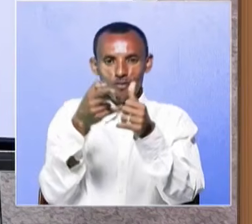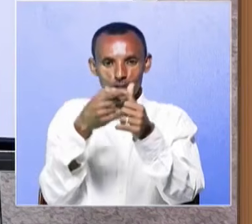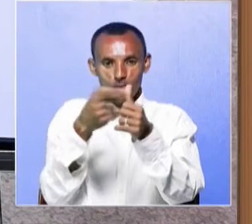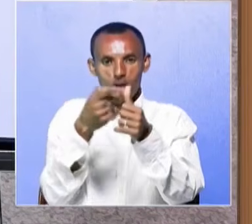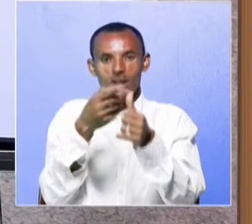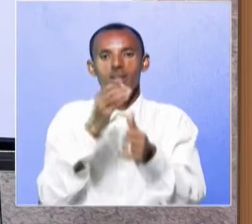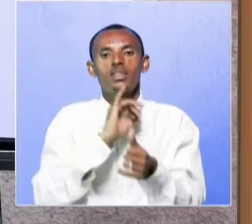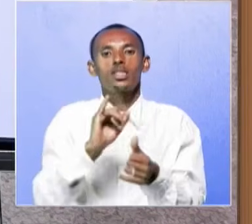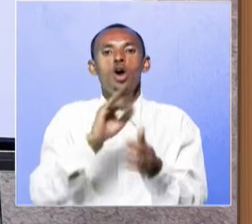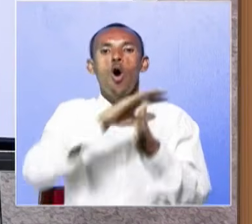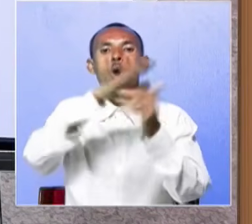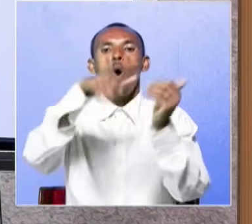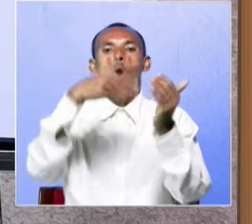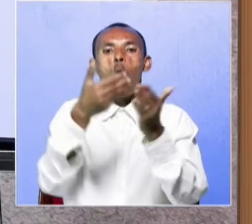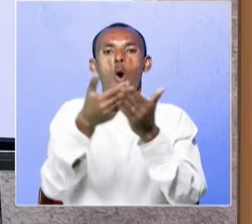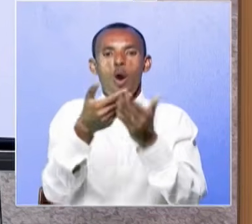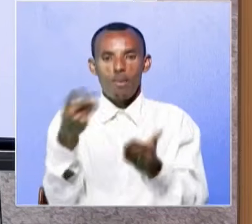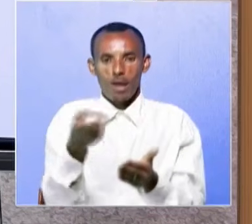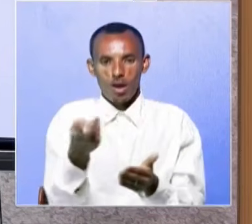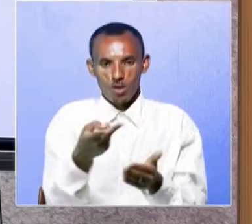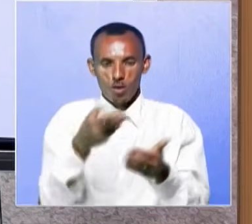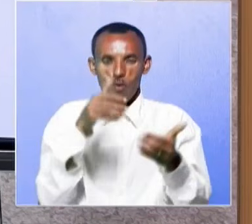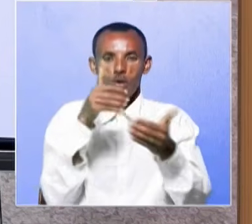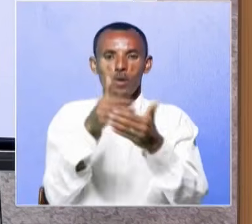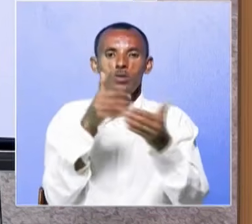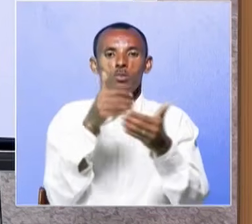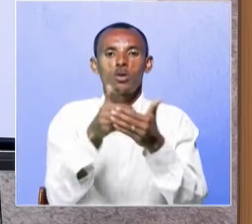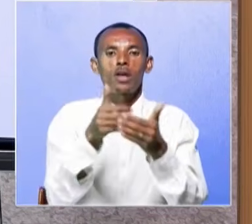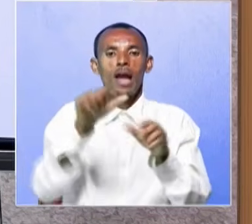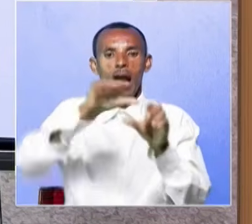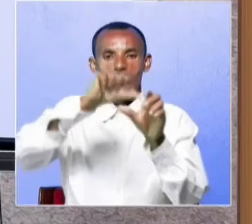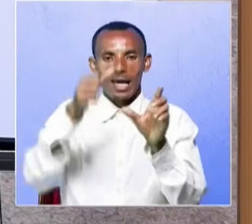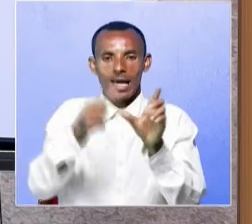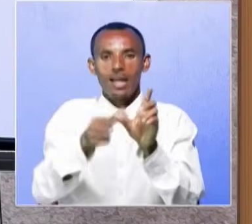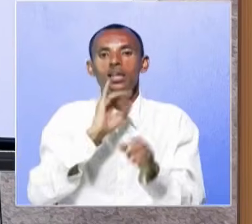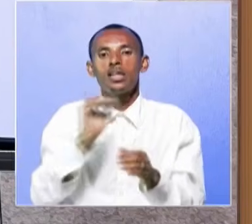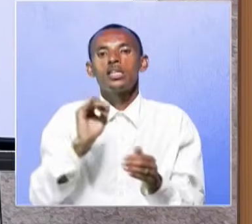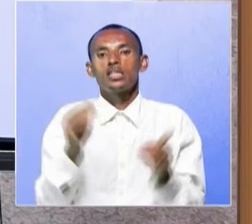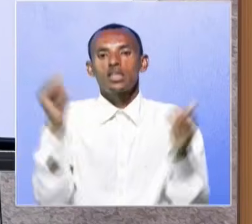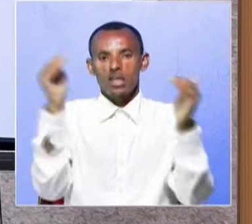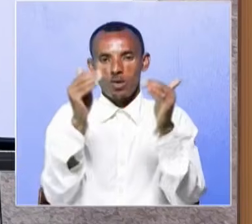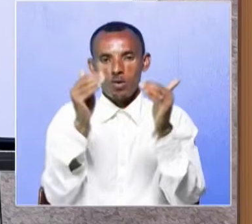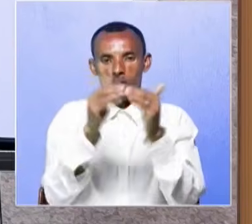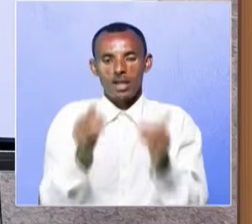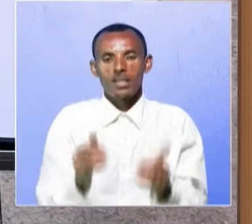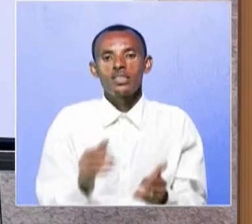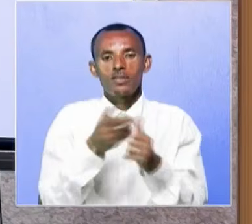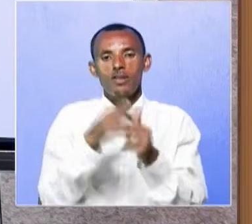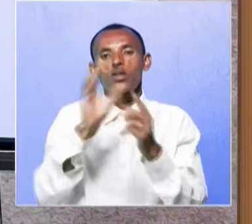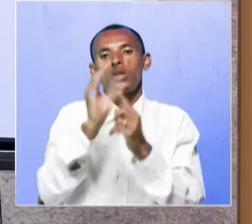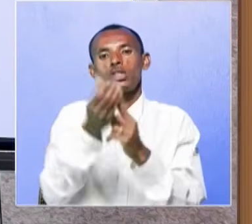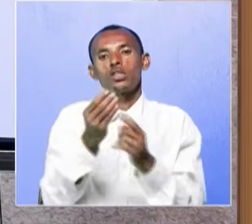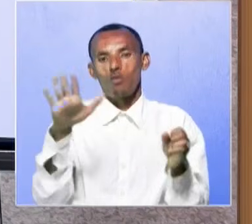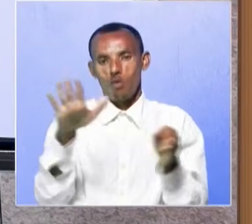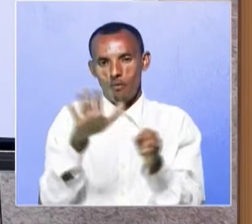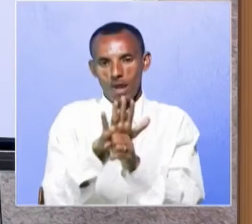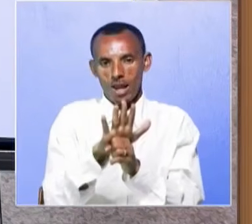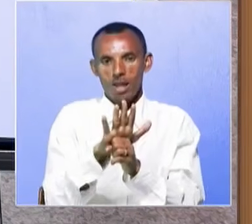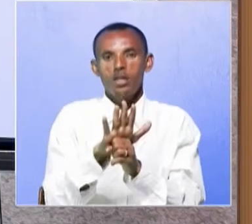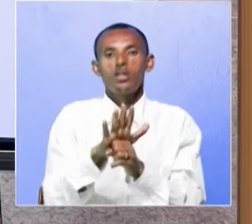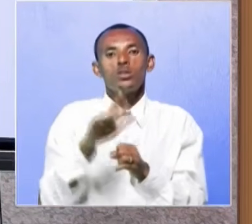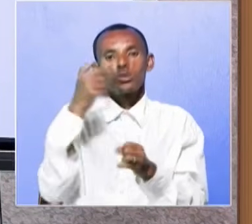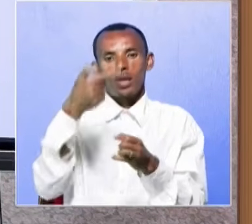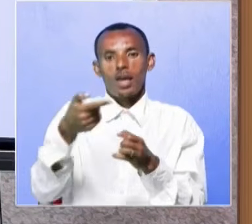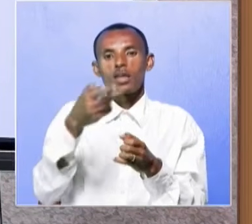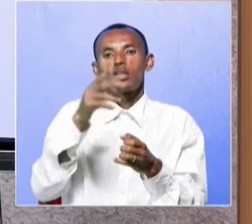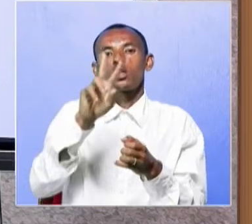is all pairs of corresponding angles must be congruent, this is the first condition that should be fulfilled to say the